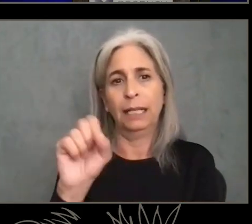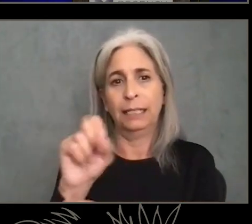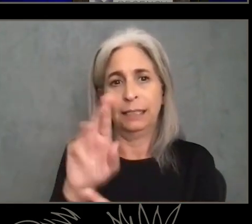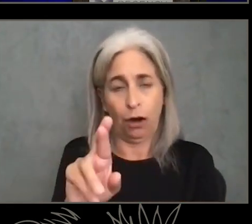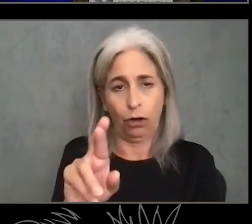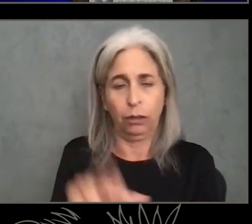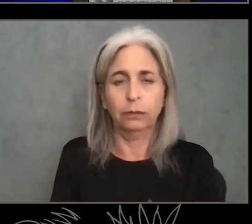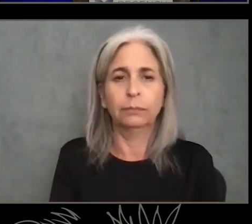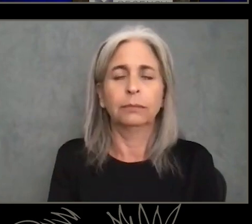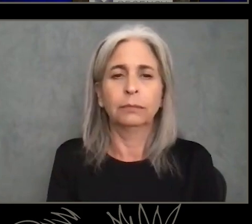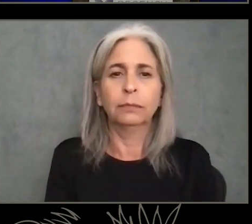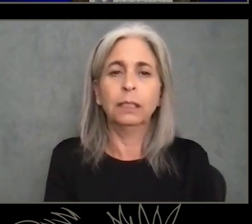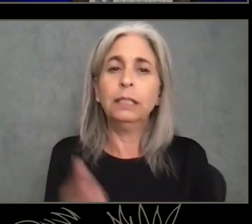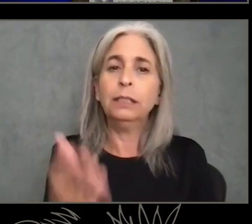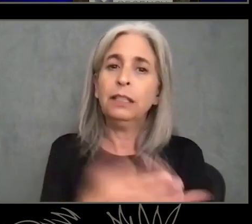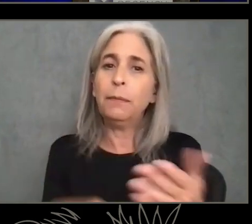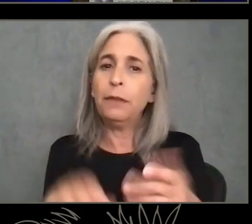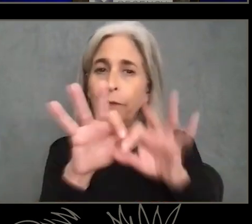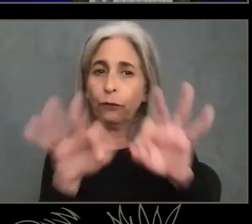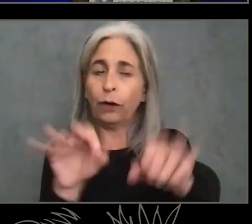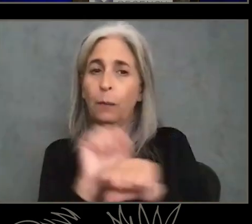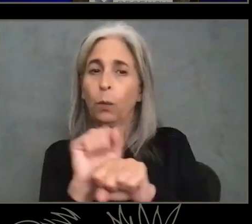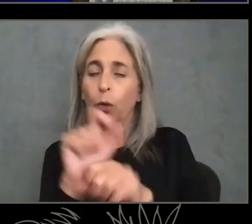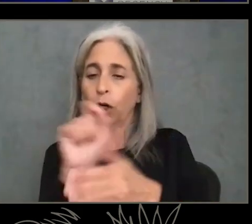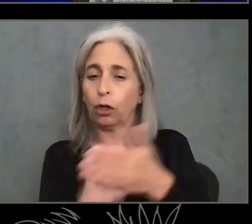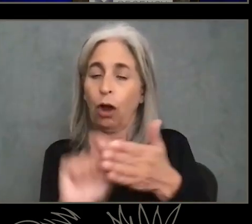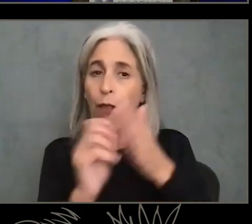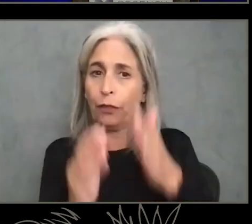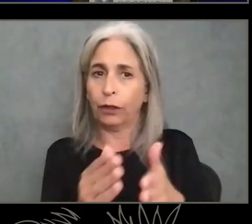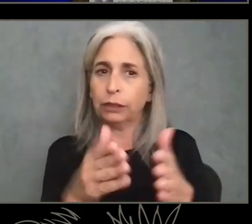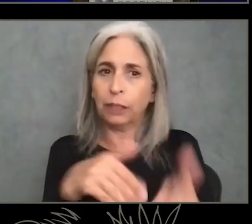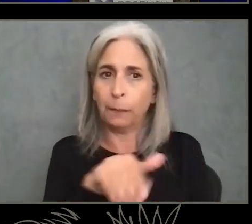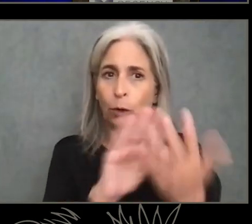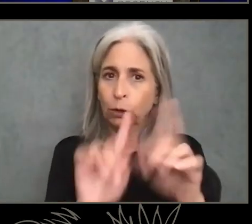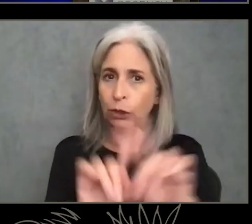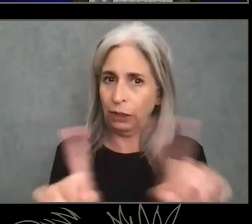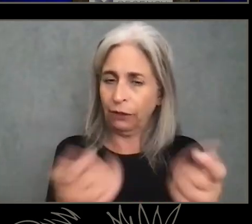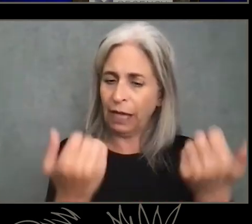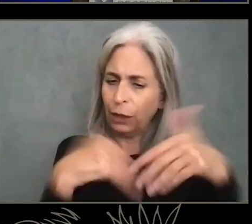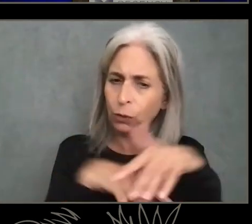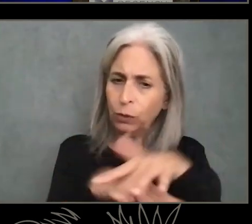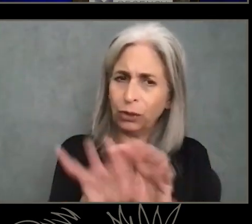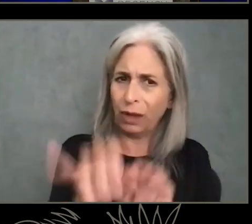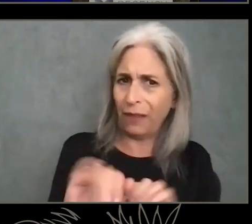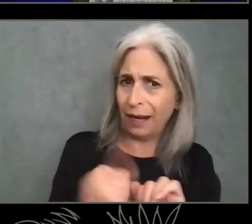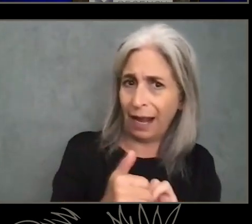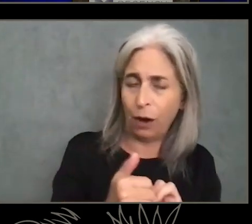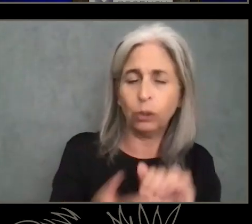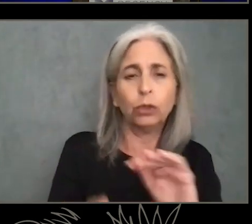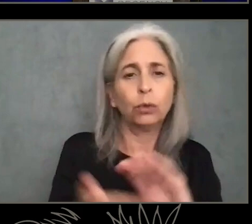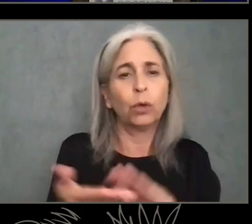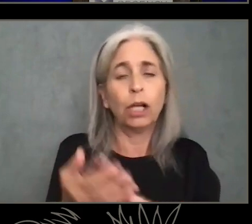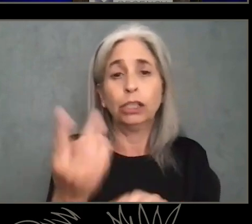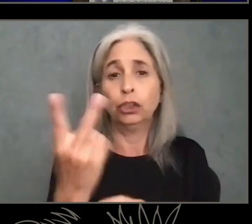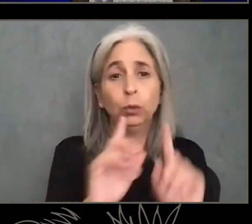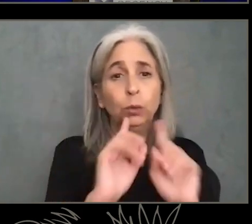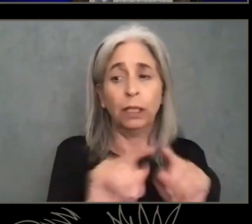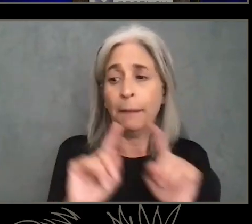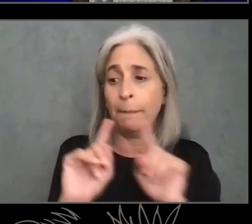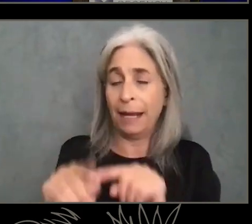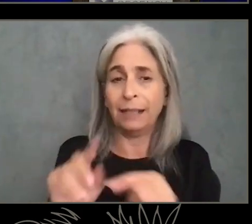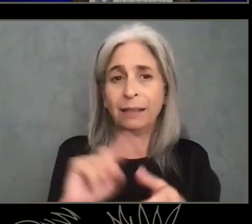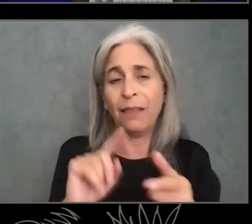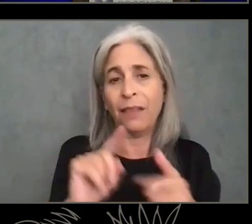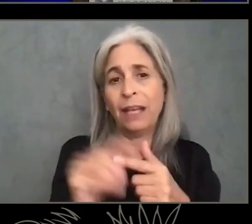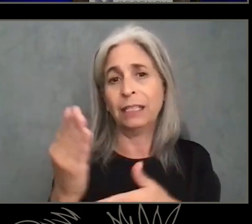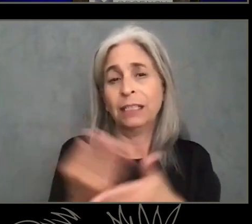So some of the framework authors took different approaches in how you would integrate this. Some would just say, just run these two commands, and